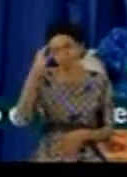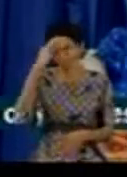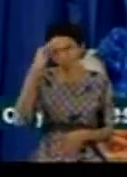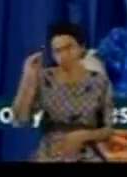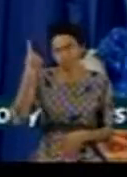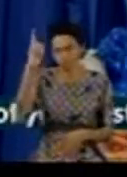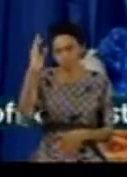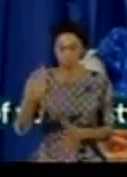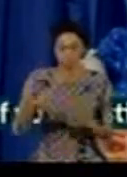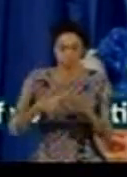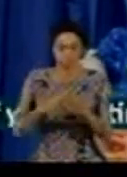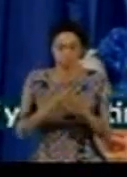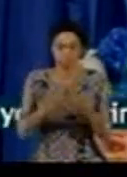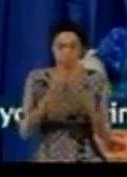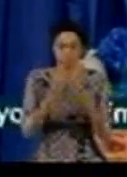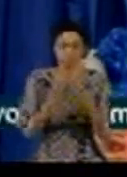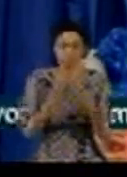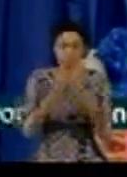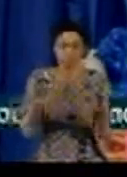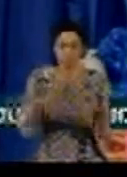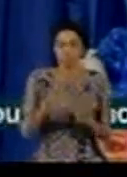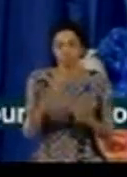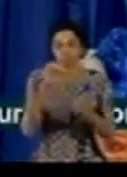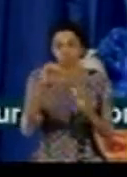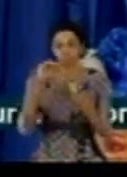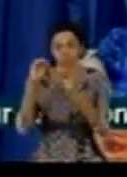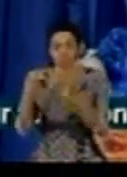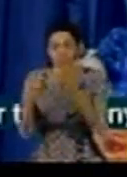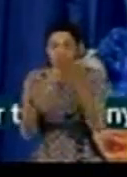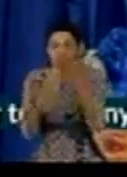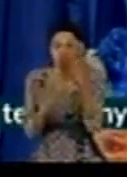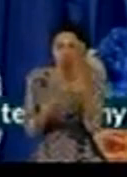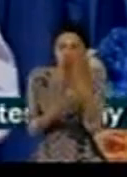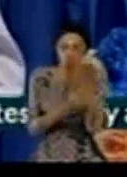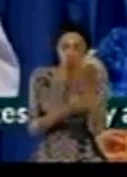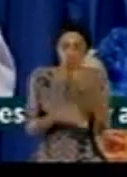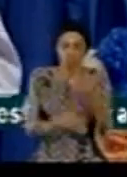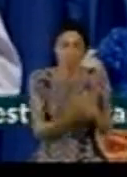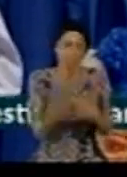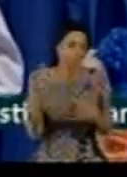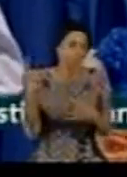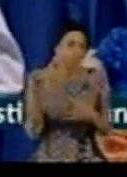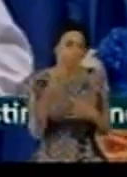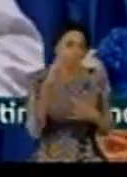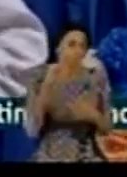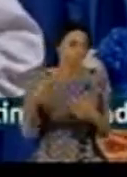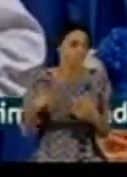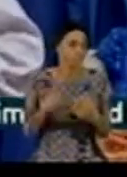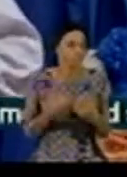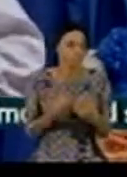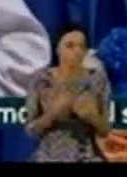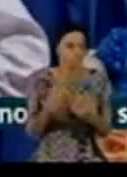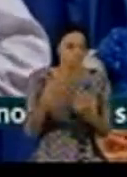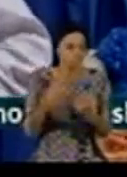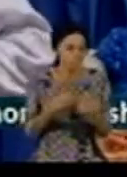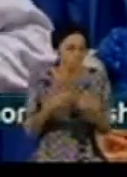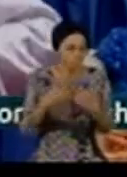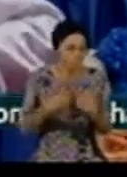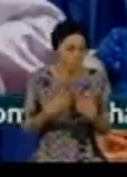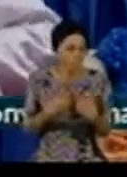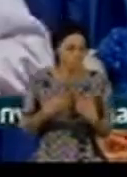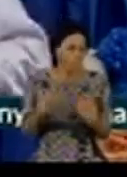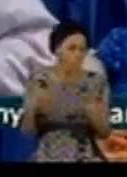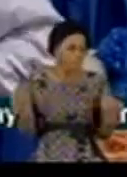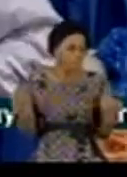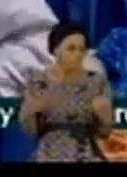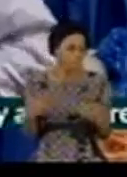pray, he said we should lay hand anywhere we have our pen.